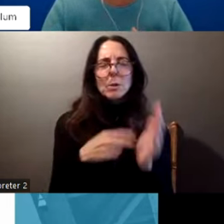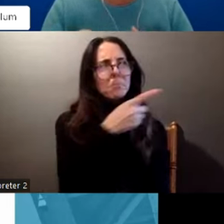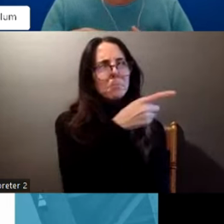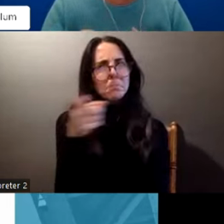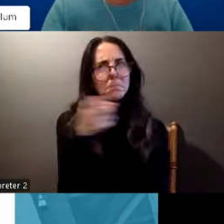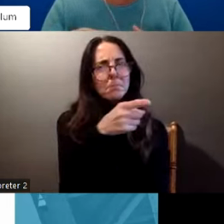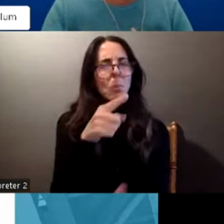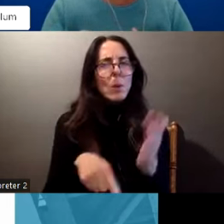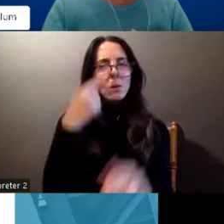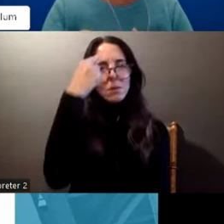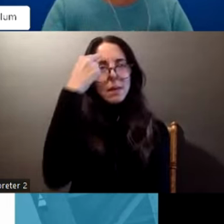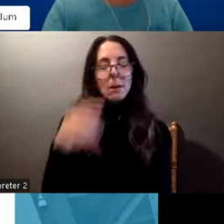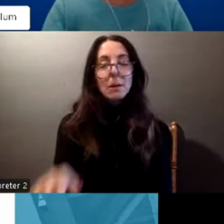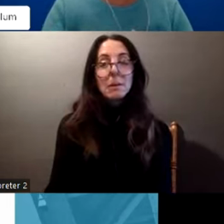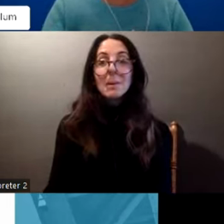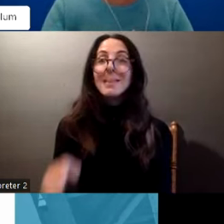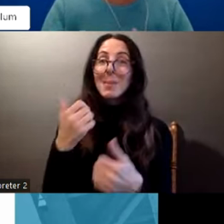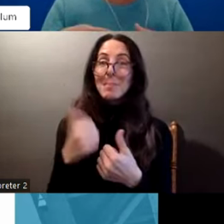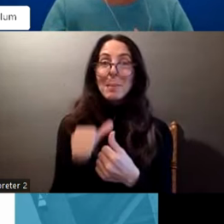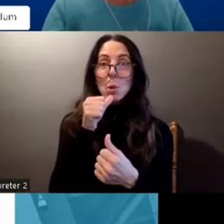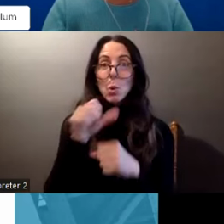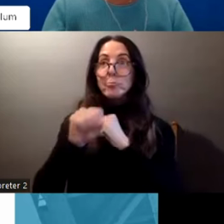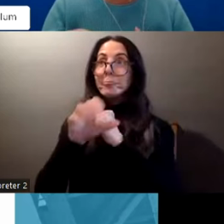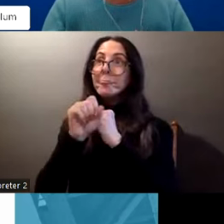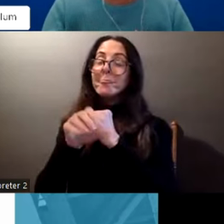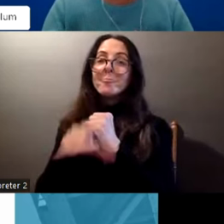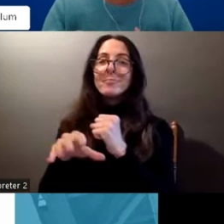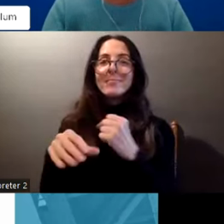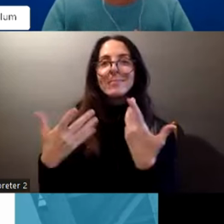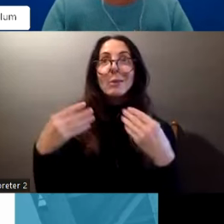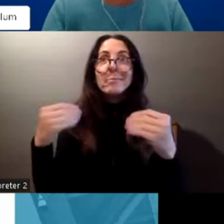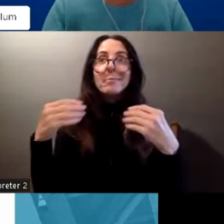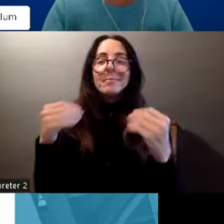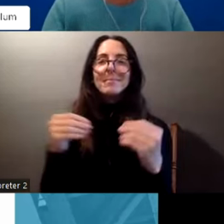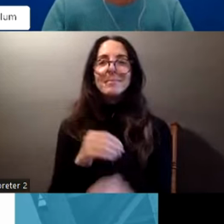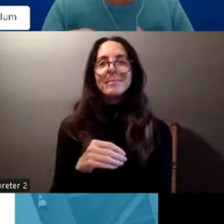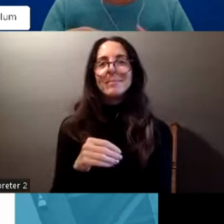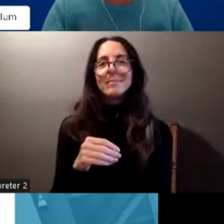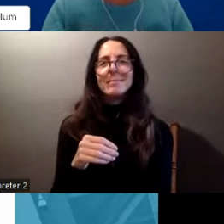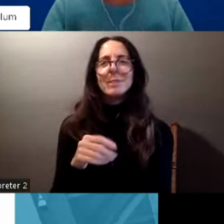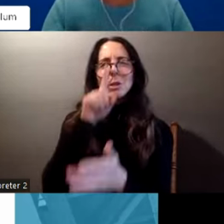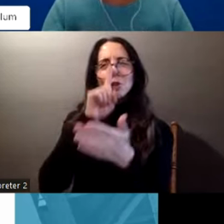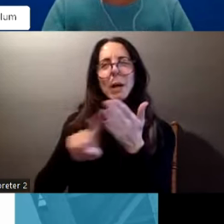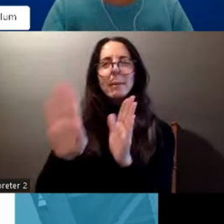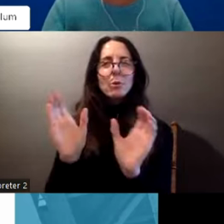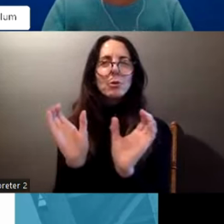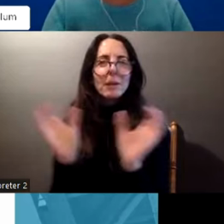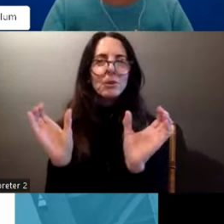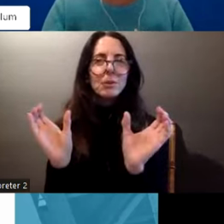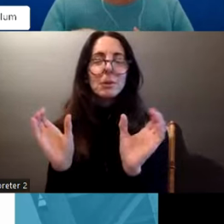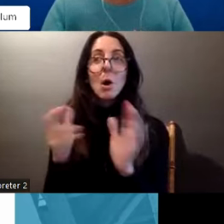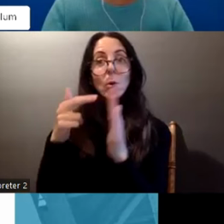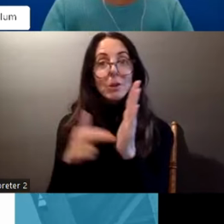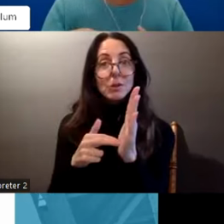always check registration of the individual who's promoting that investment opportunity. And it's very easy to check